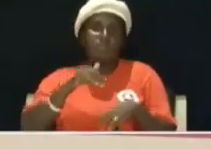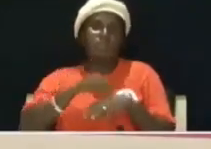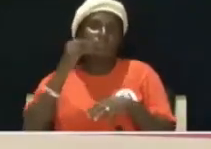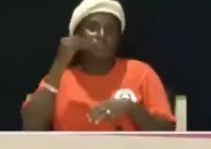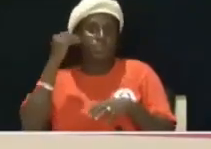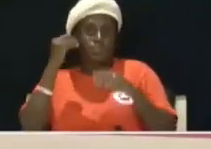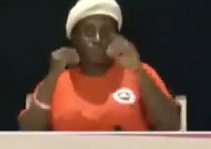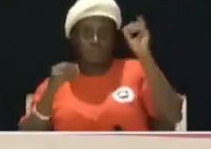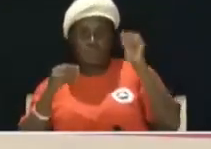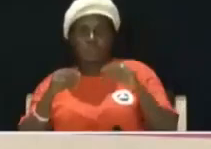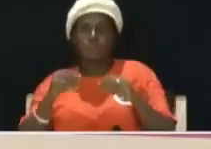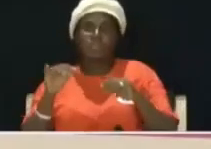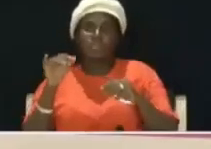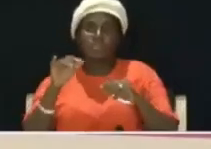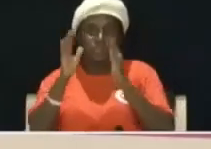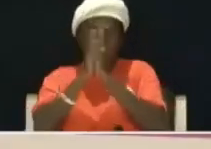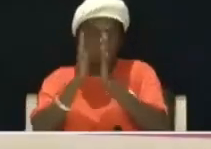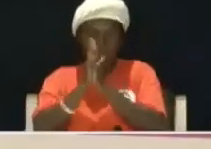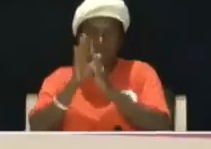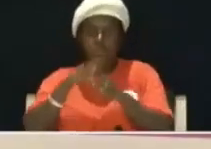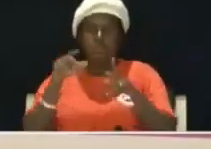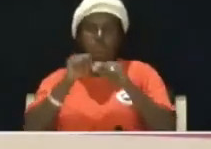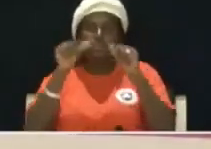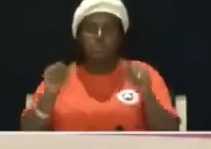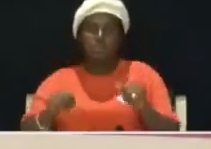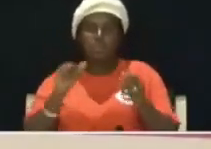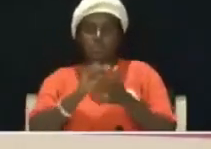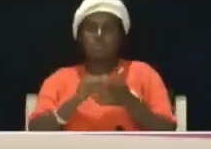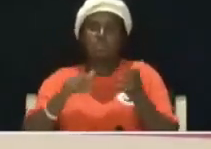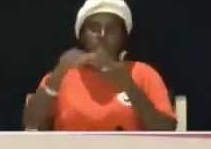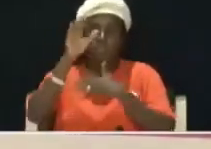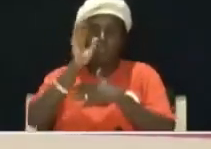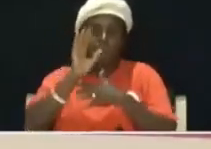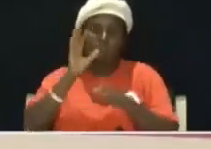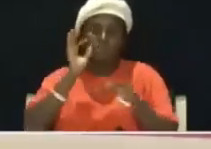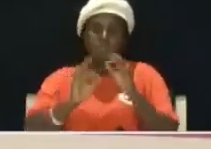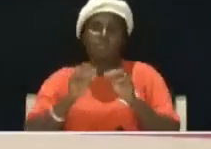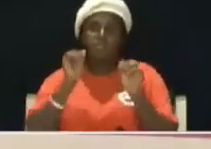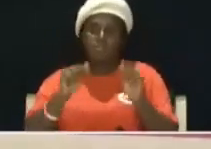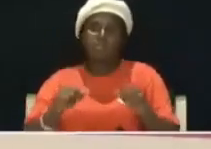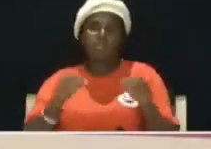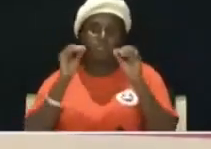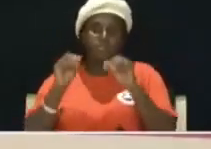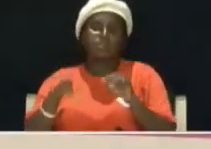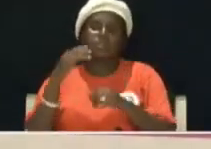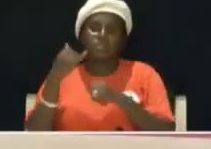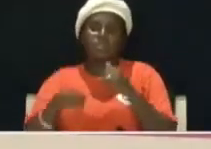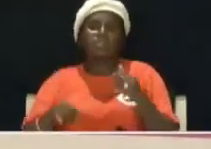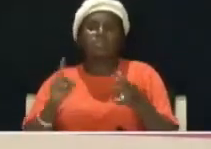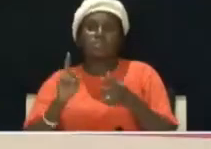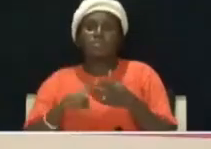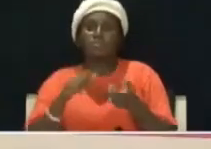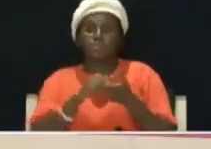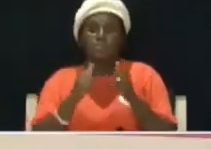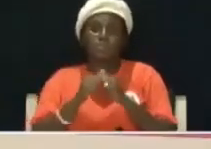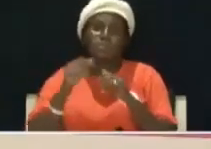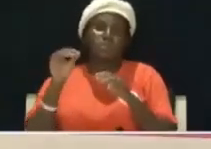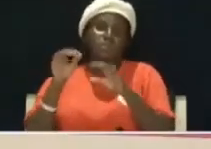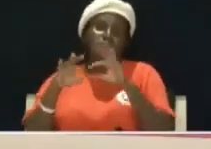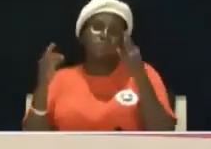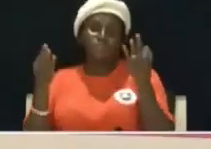pray on the altar that day that God, if you can put an end to this problem in my